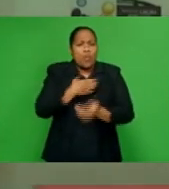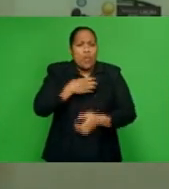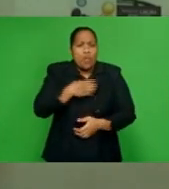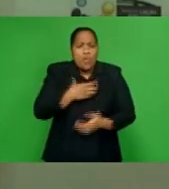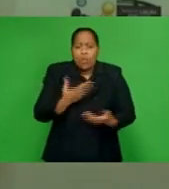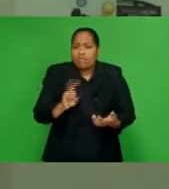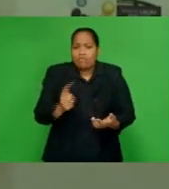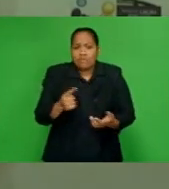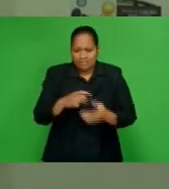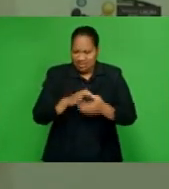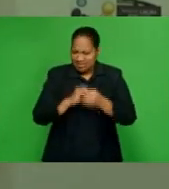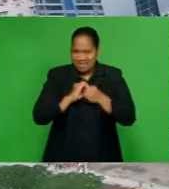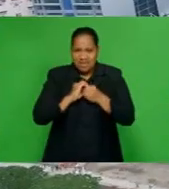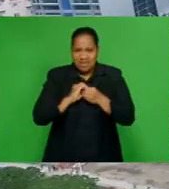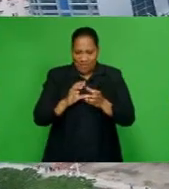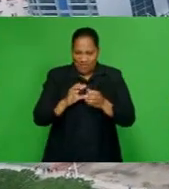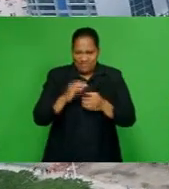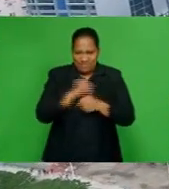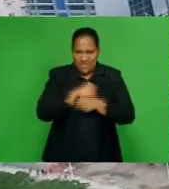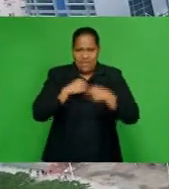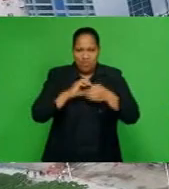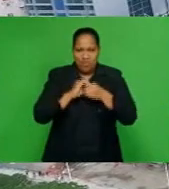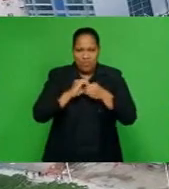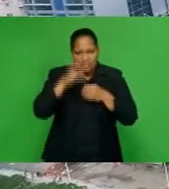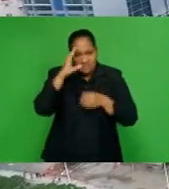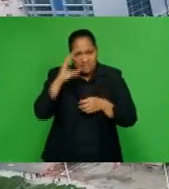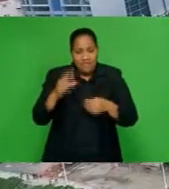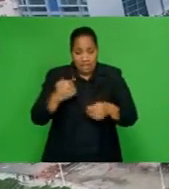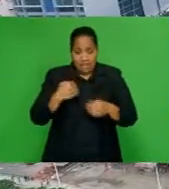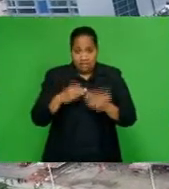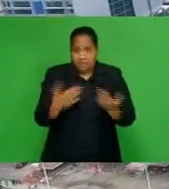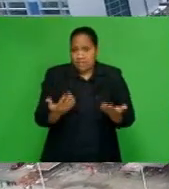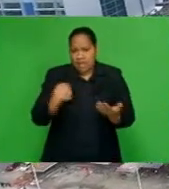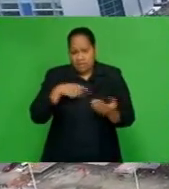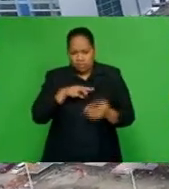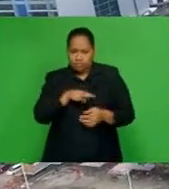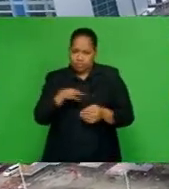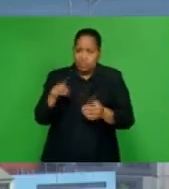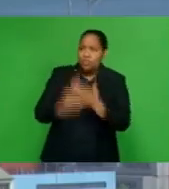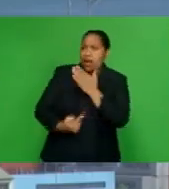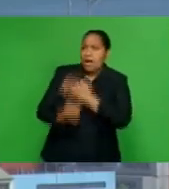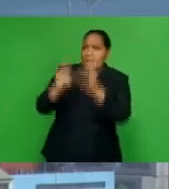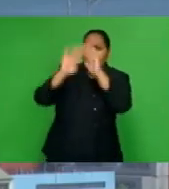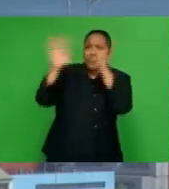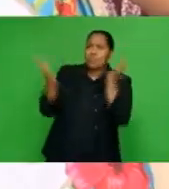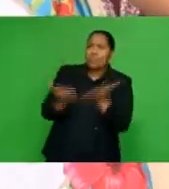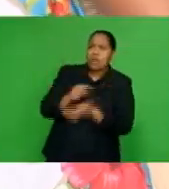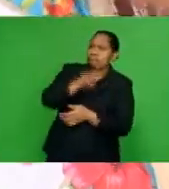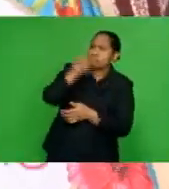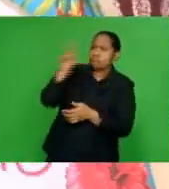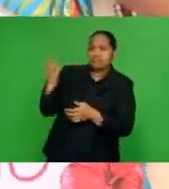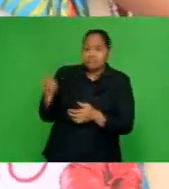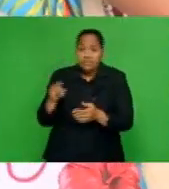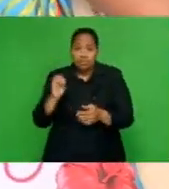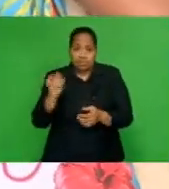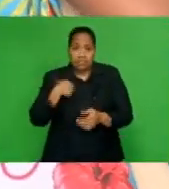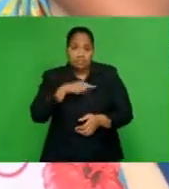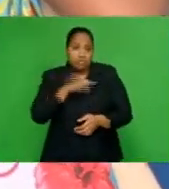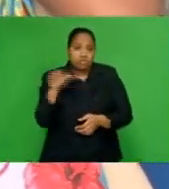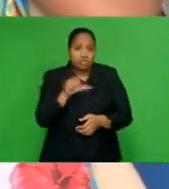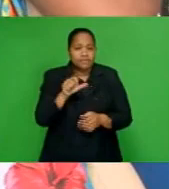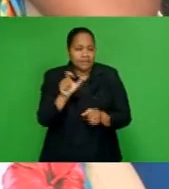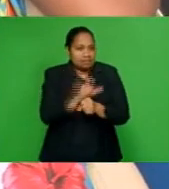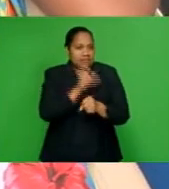own shores. And I think we have to, in light of what's happening around the world, and we have to be very creative. The Economy Minister has